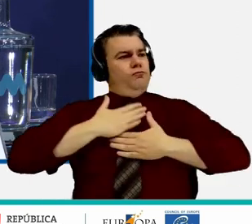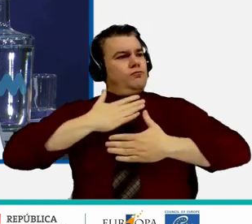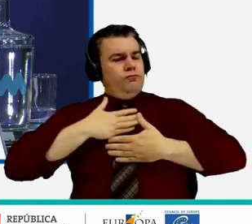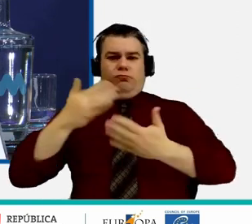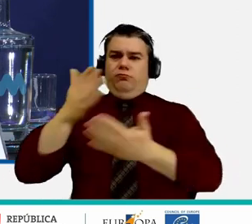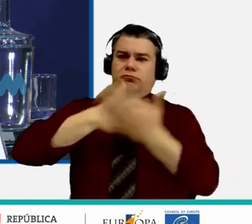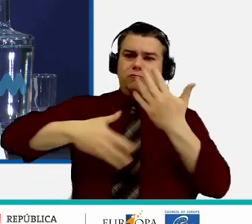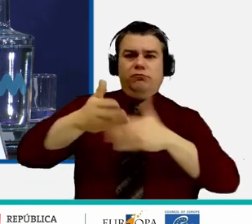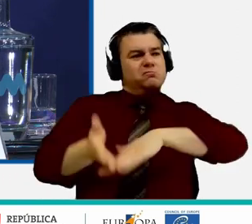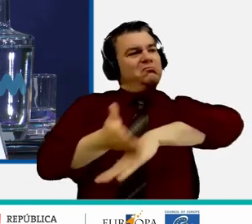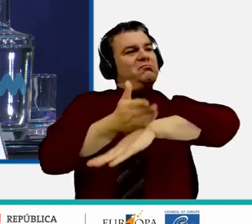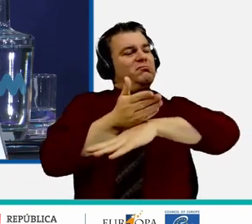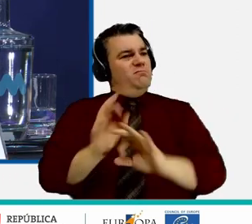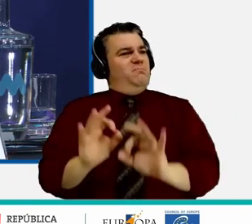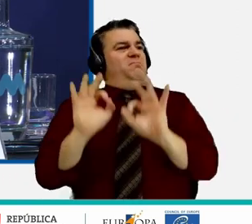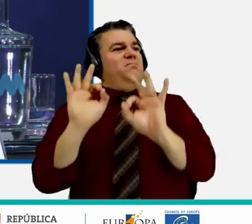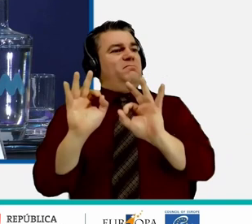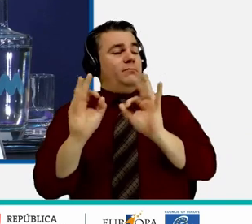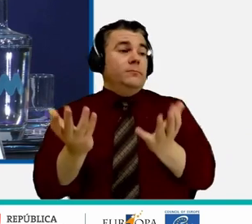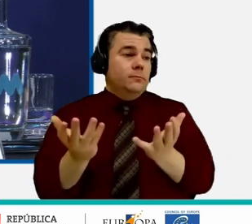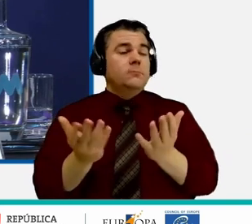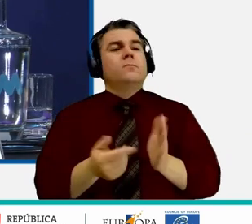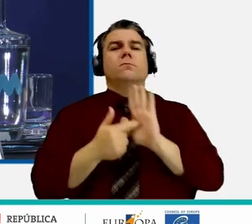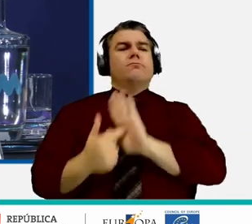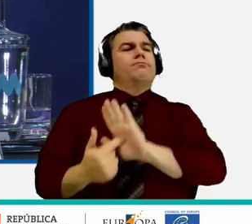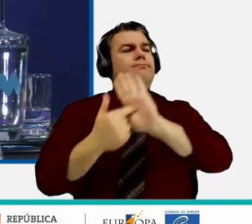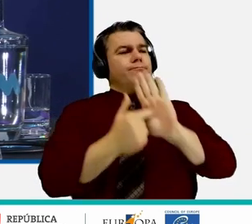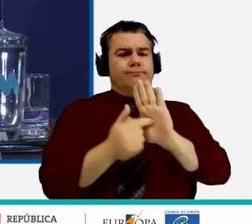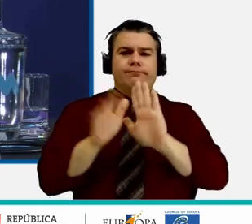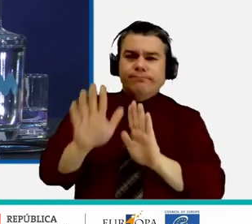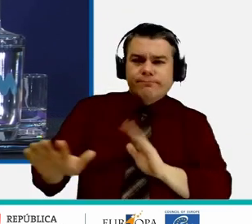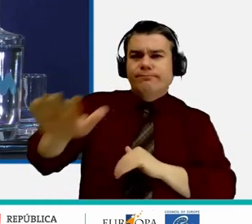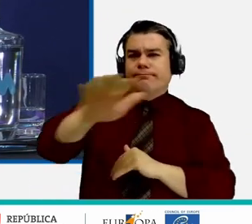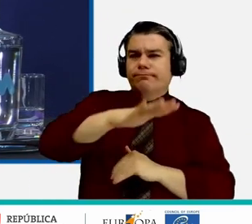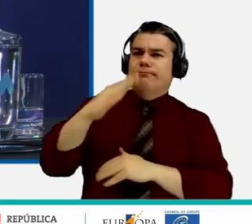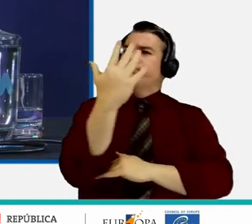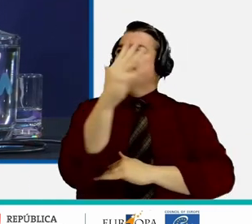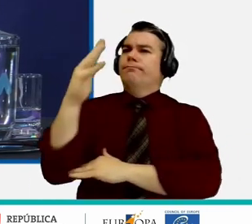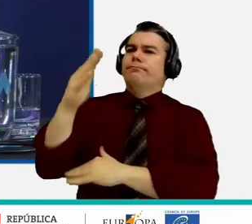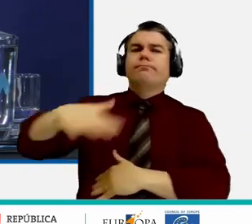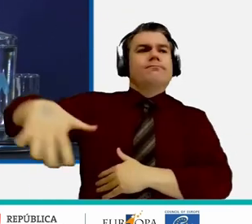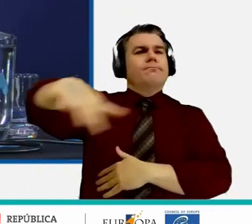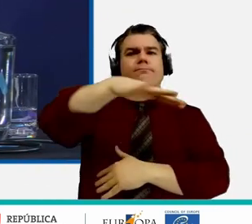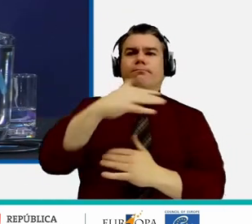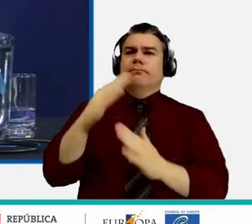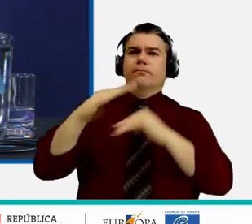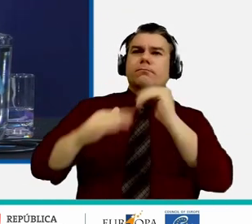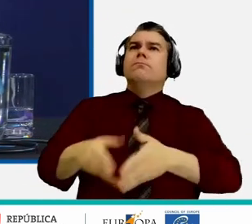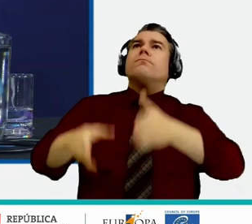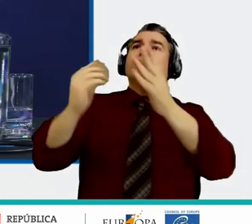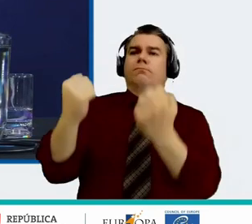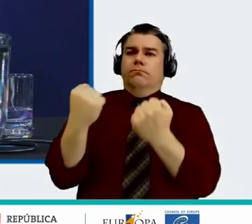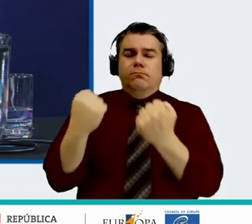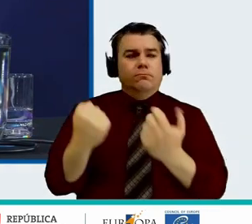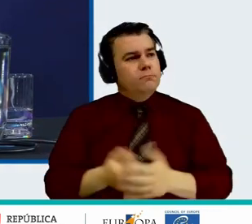citizens, and to improve the state of the environment and public structure. Also, Cantonal Administration